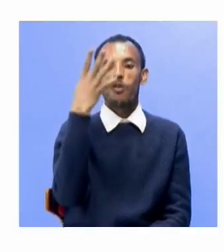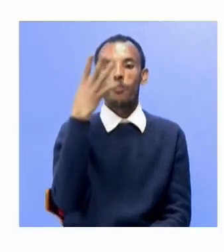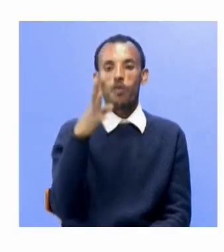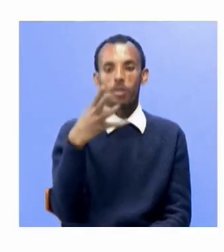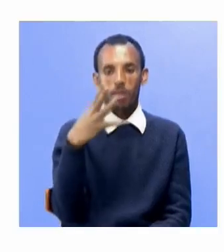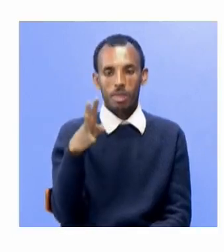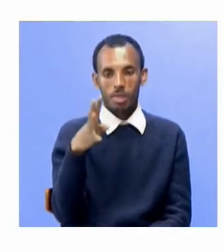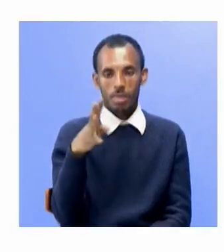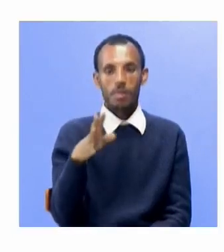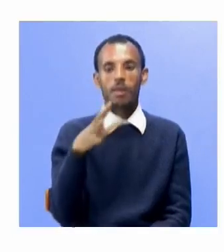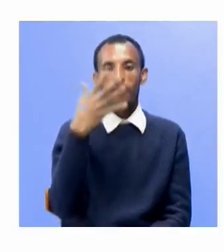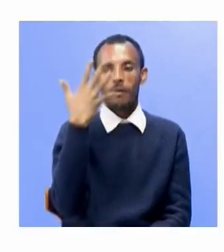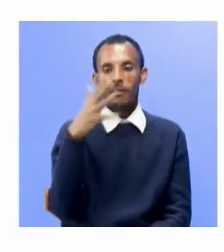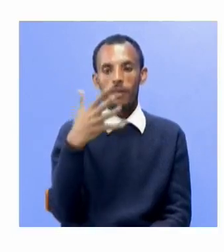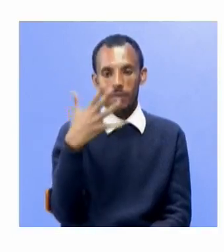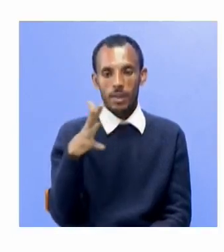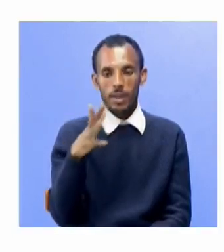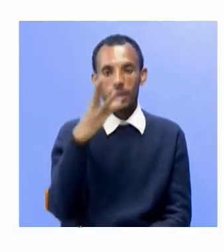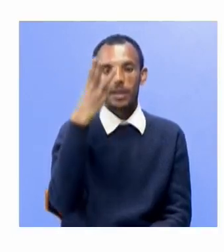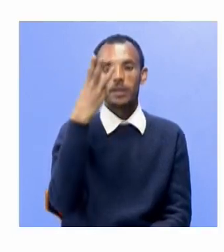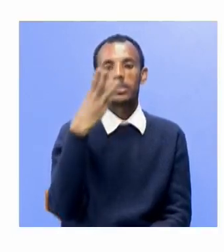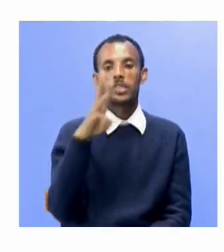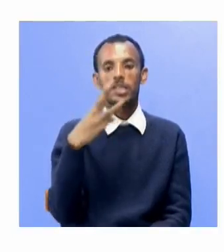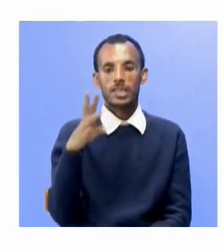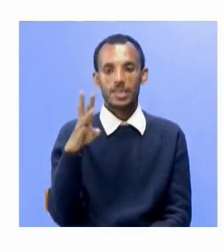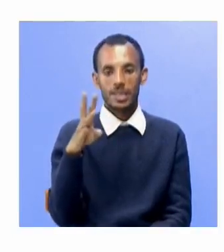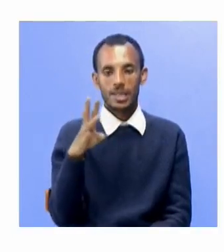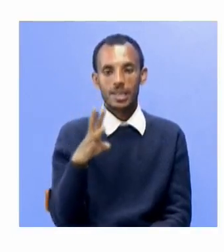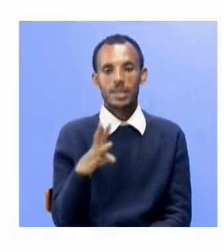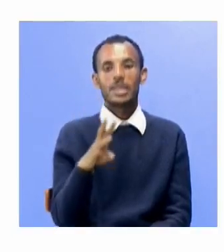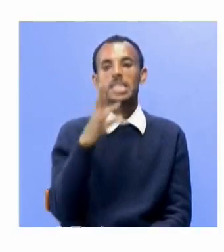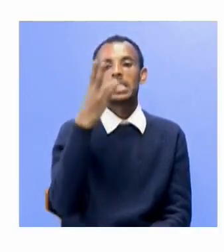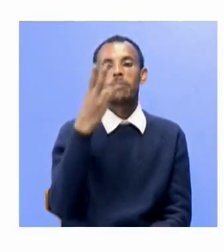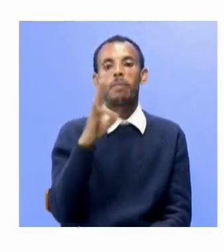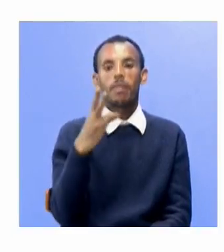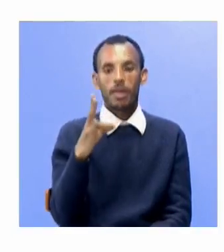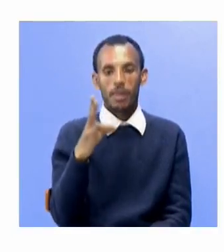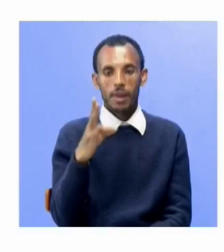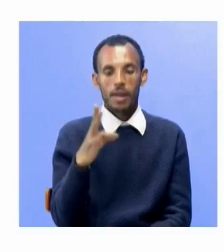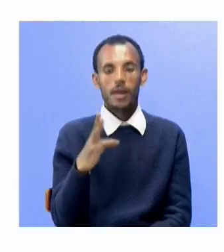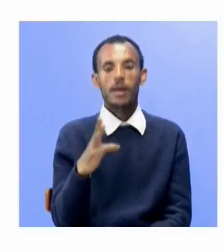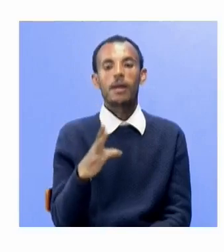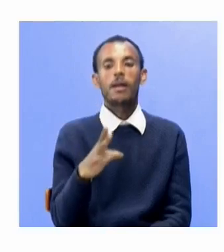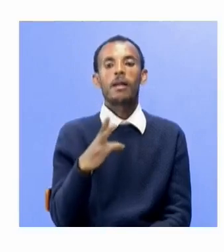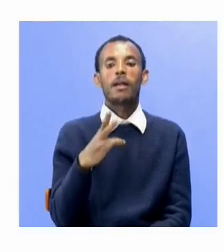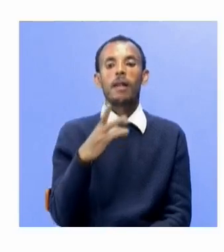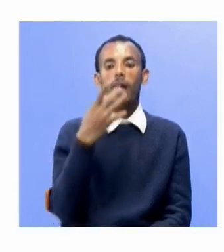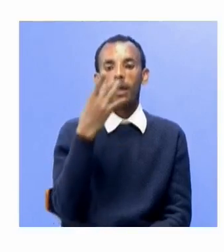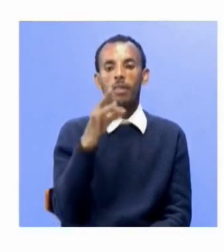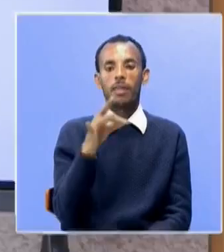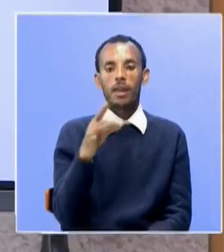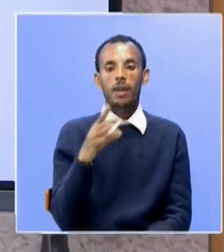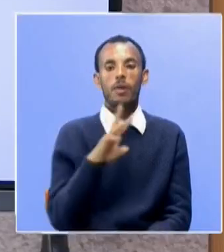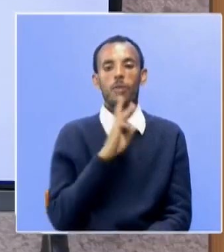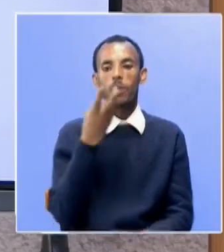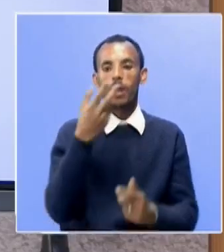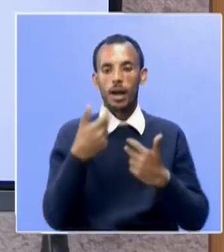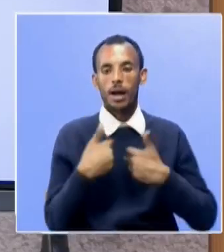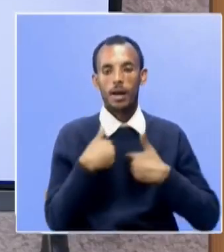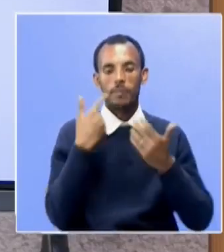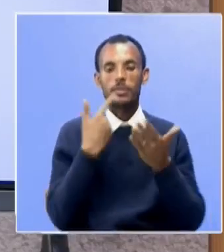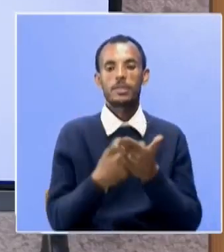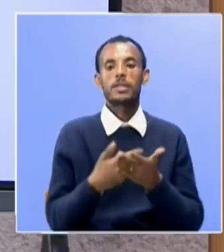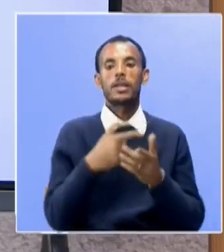15, 16, 17, and 18. We have these age